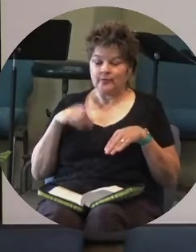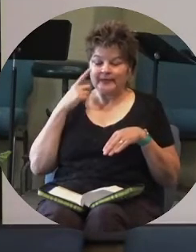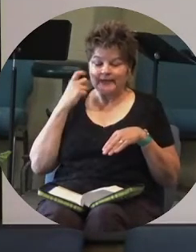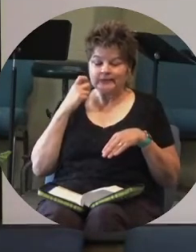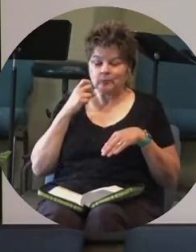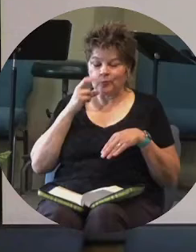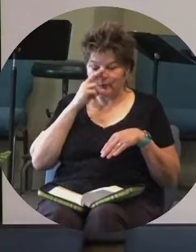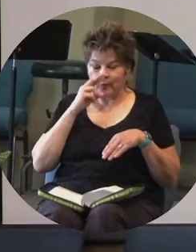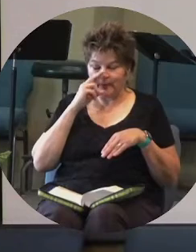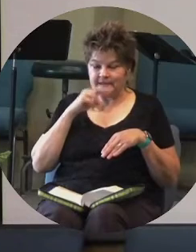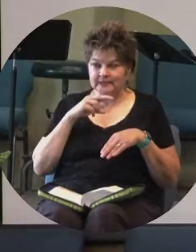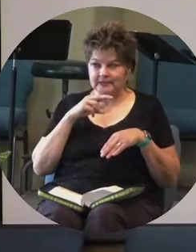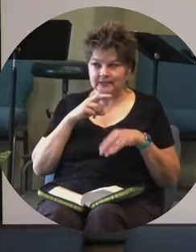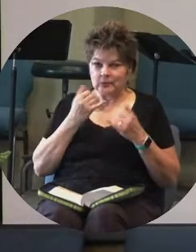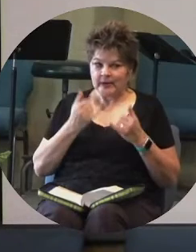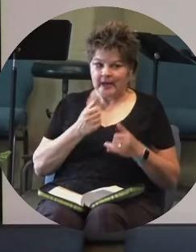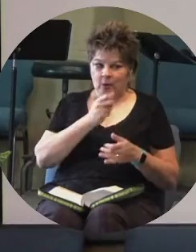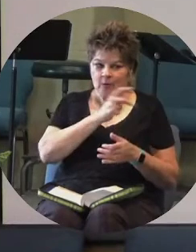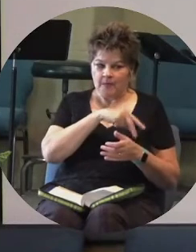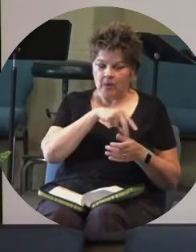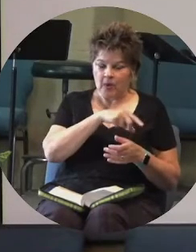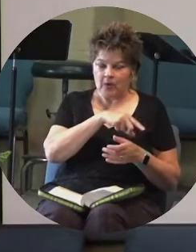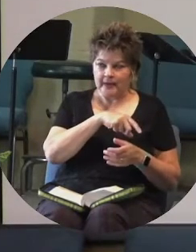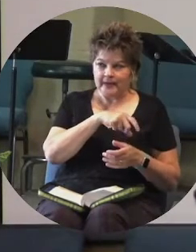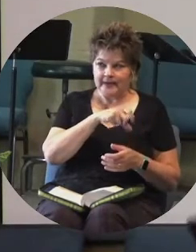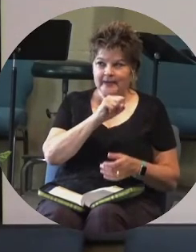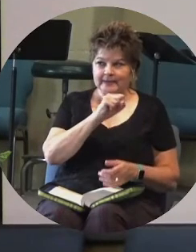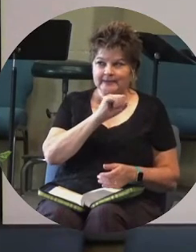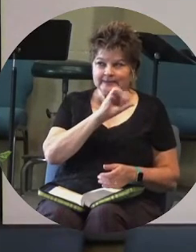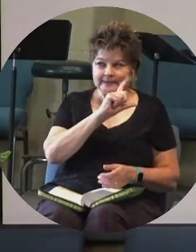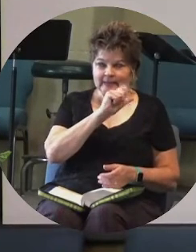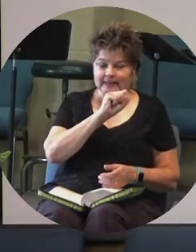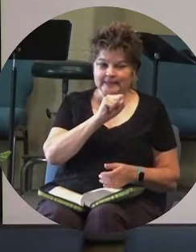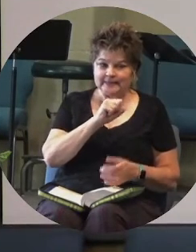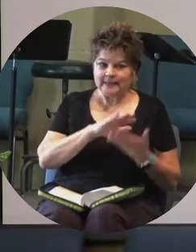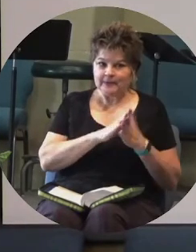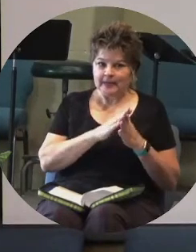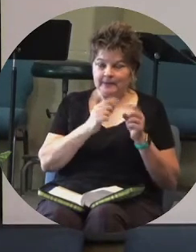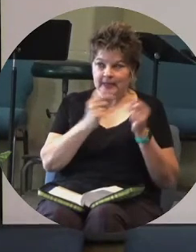Paul and Silas and his group find themselves to be the enemy.